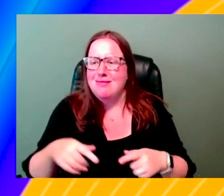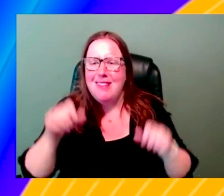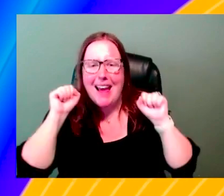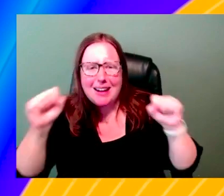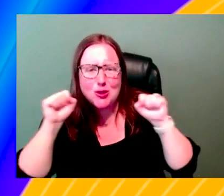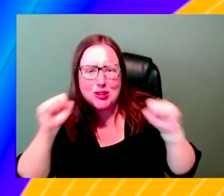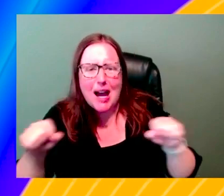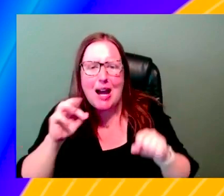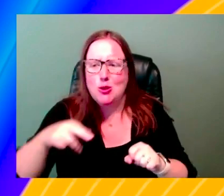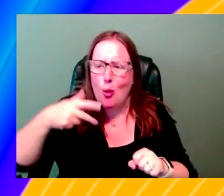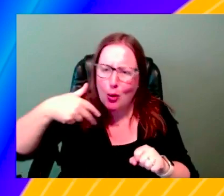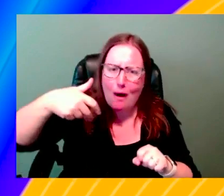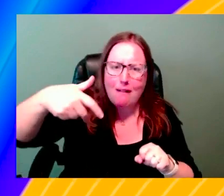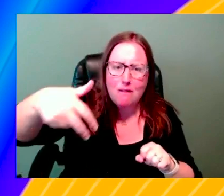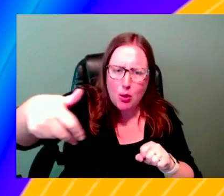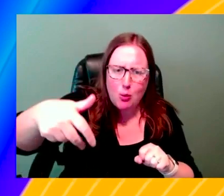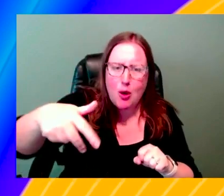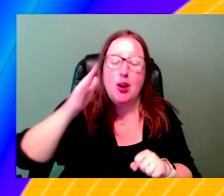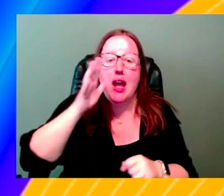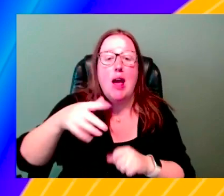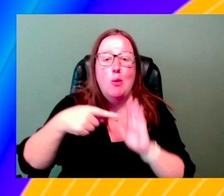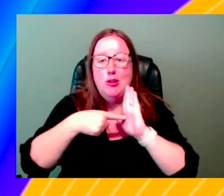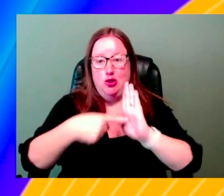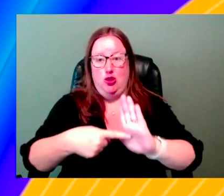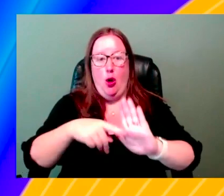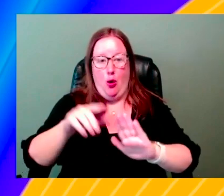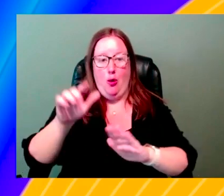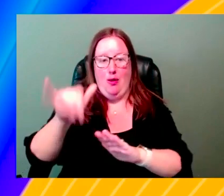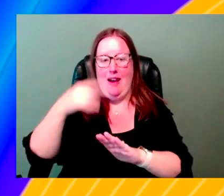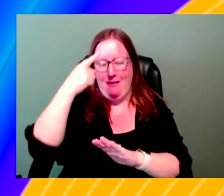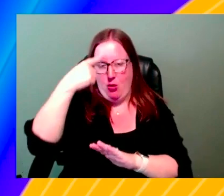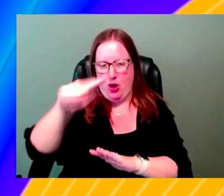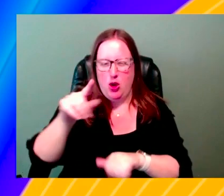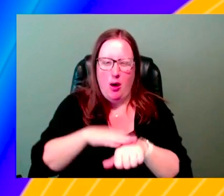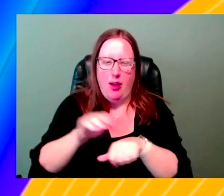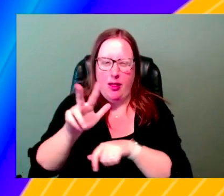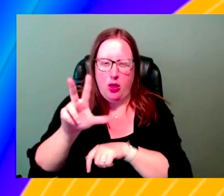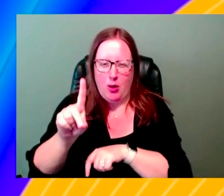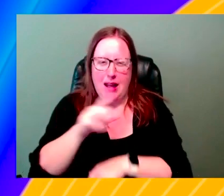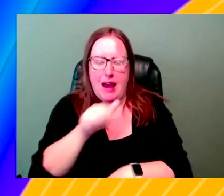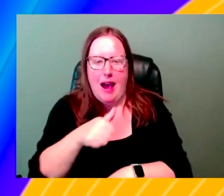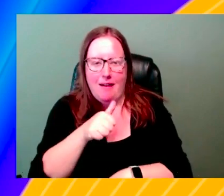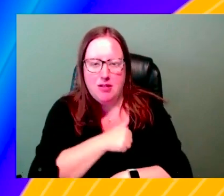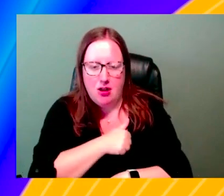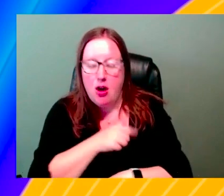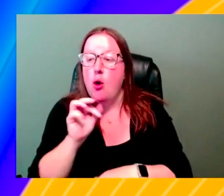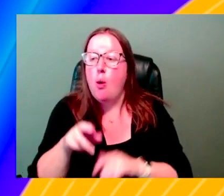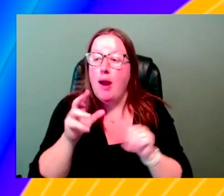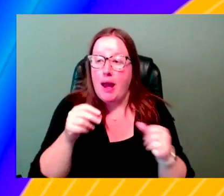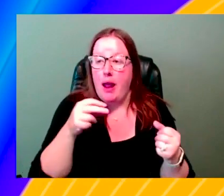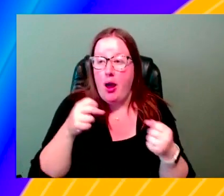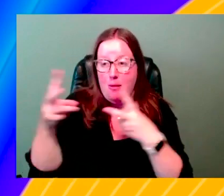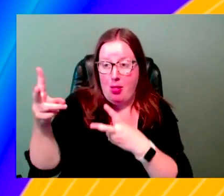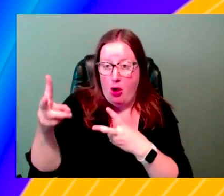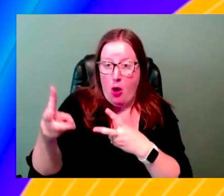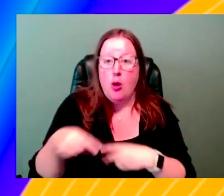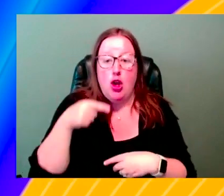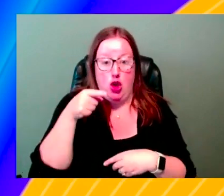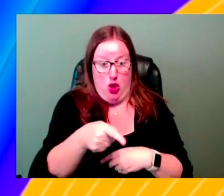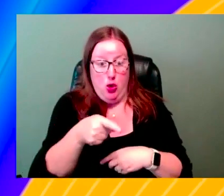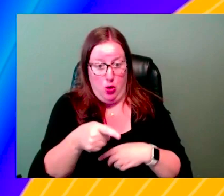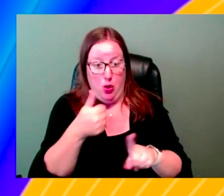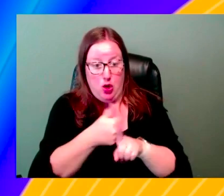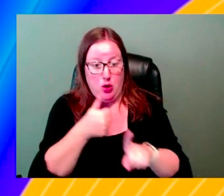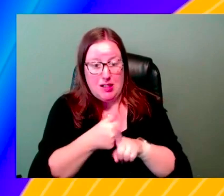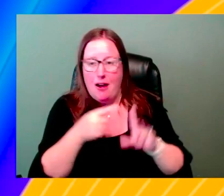generate that animation onto your custom 3D avatar. Or you can upload a video of yourself or someone else doing an action, and we will convert